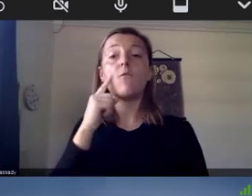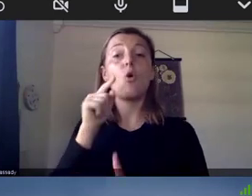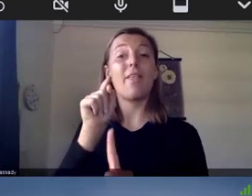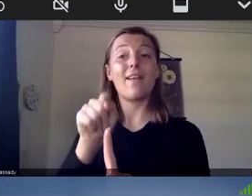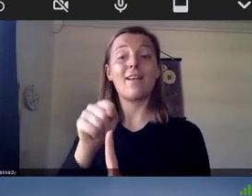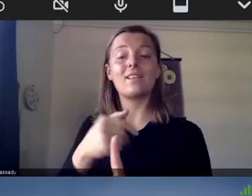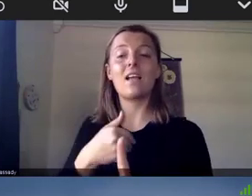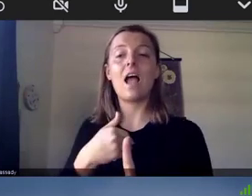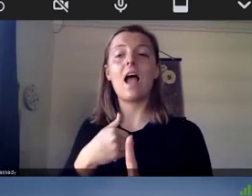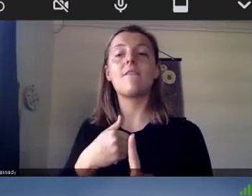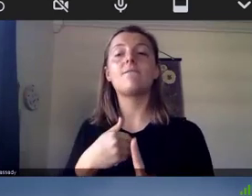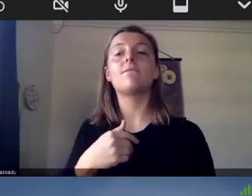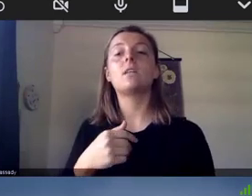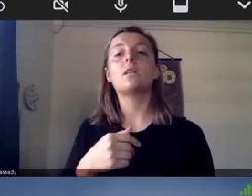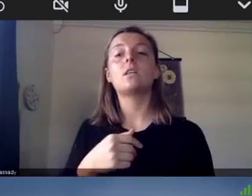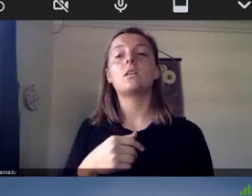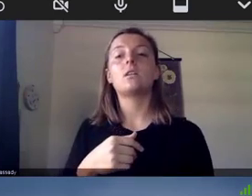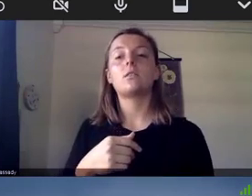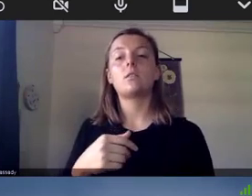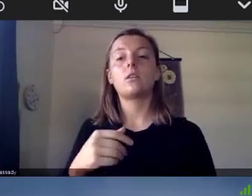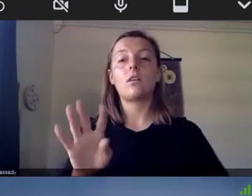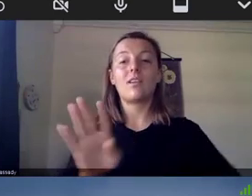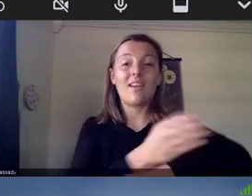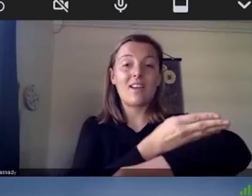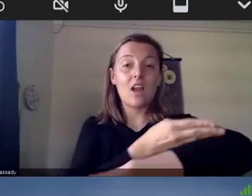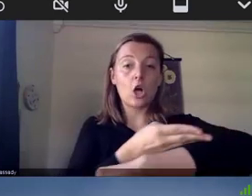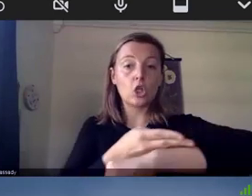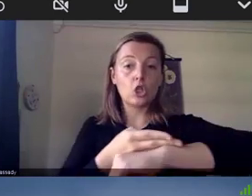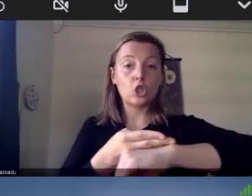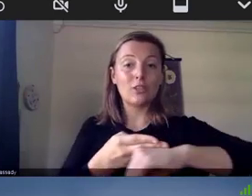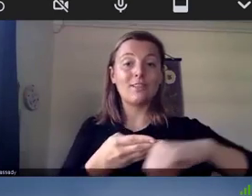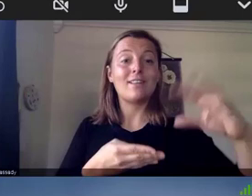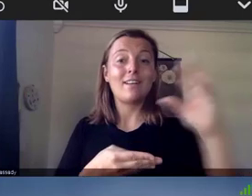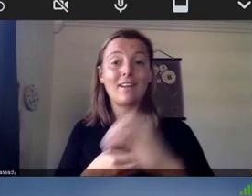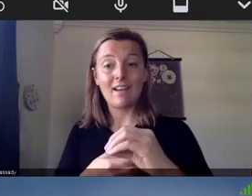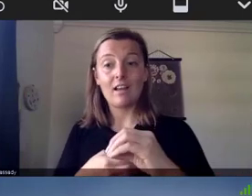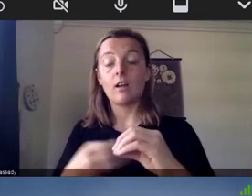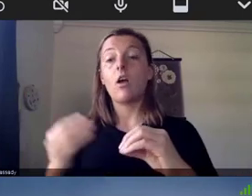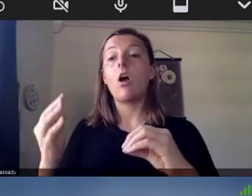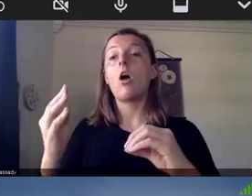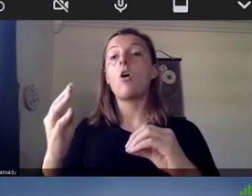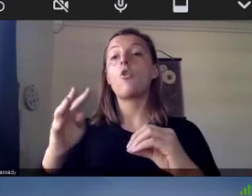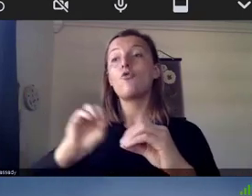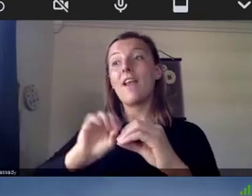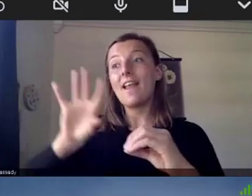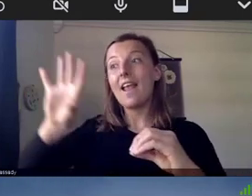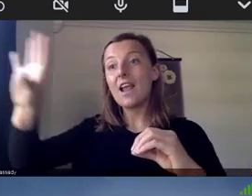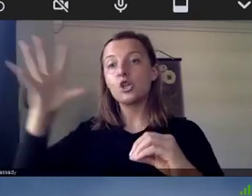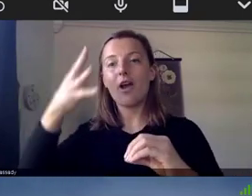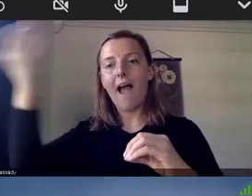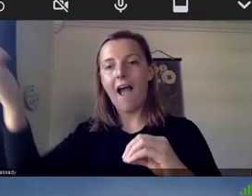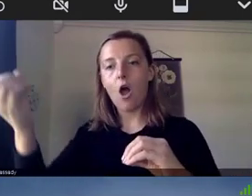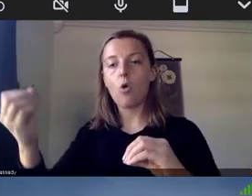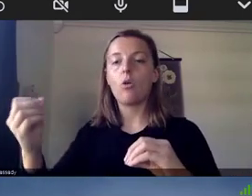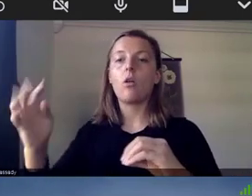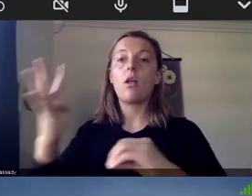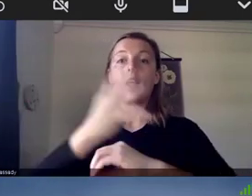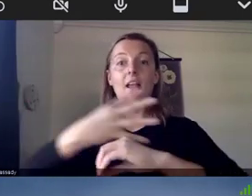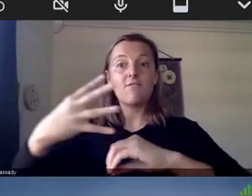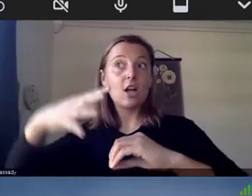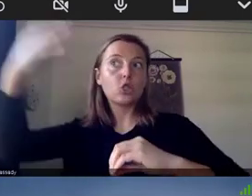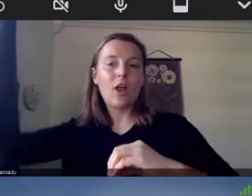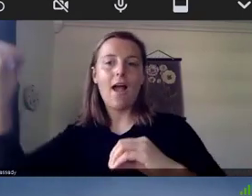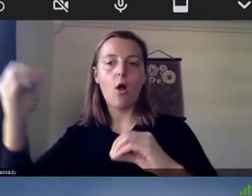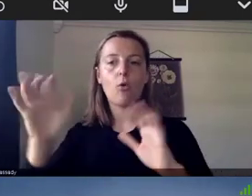surface and radiation and convection coming out. But more generally, we know that the energy in minus the energy